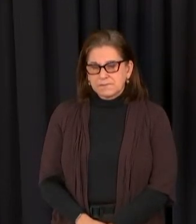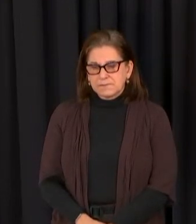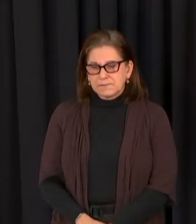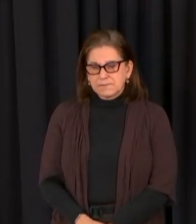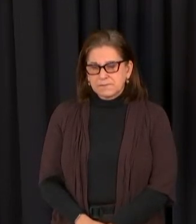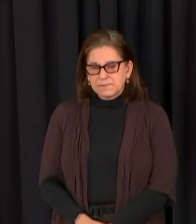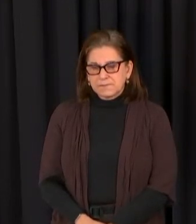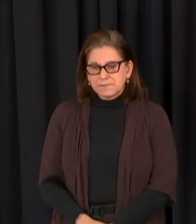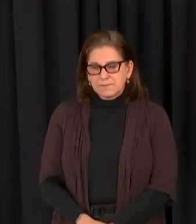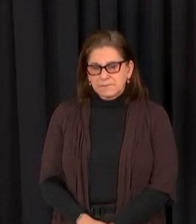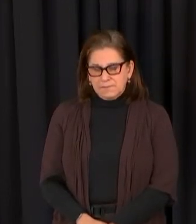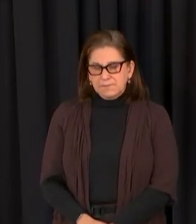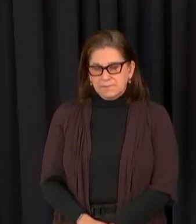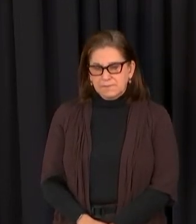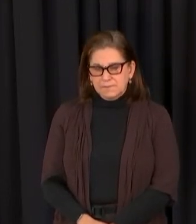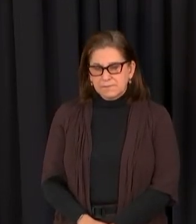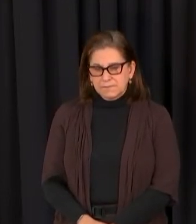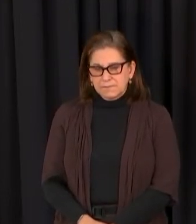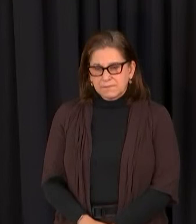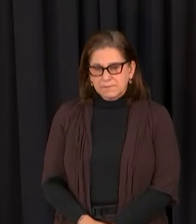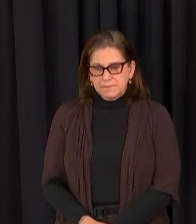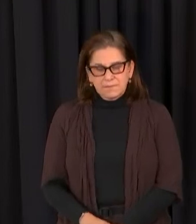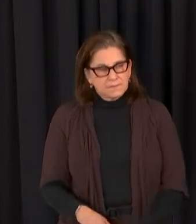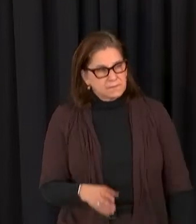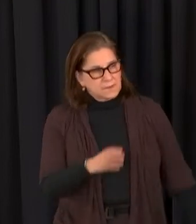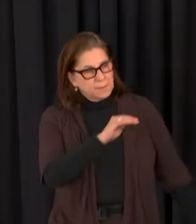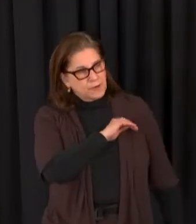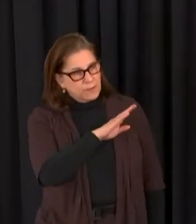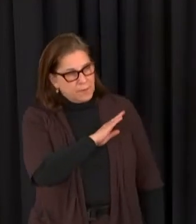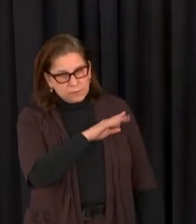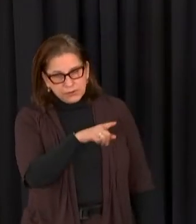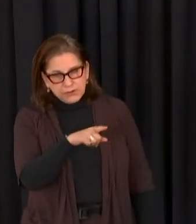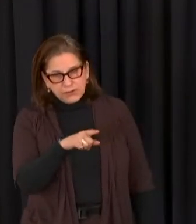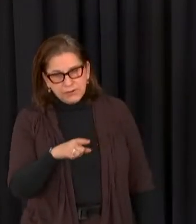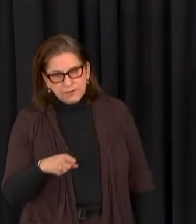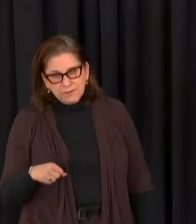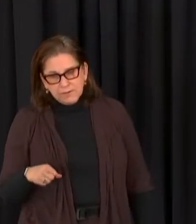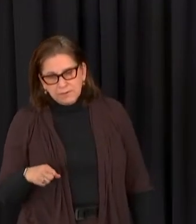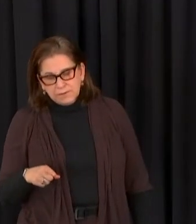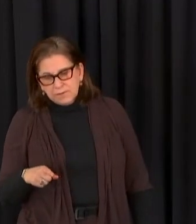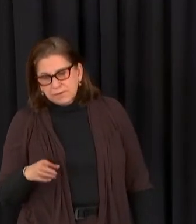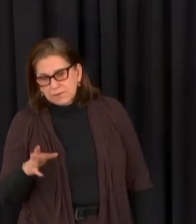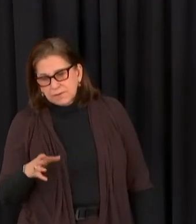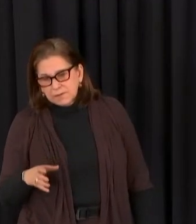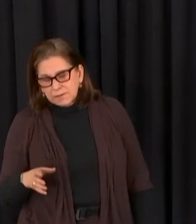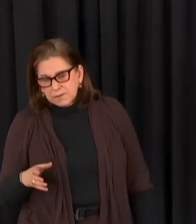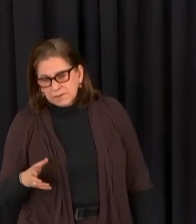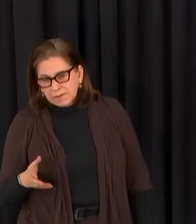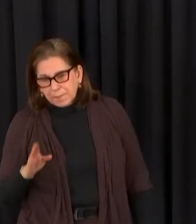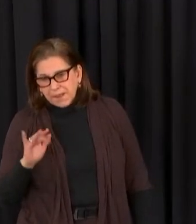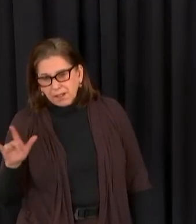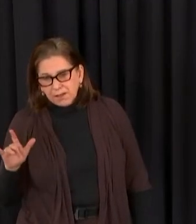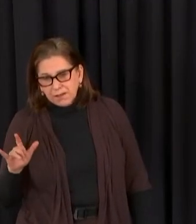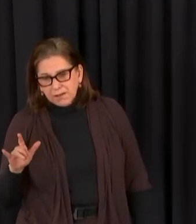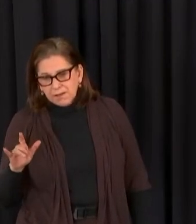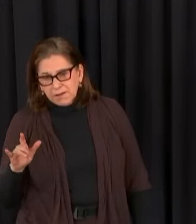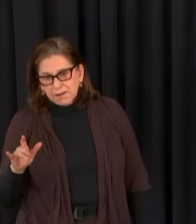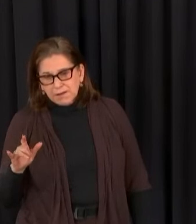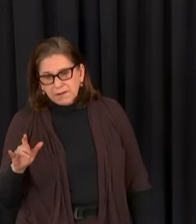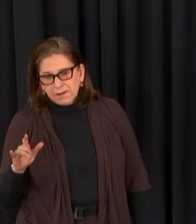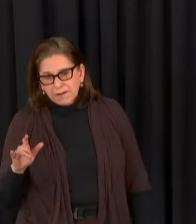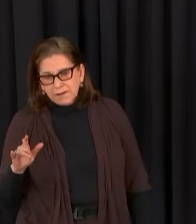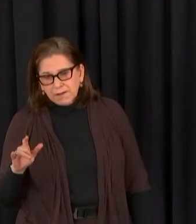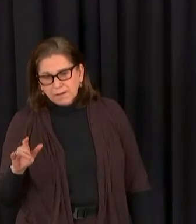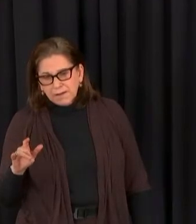off topic. Okay. There's a bill filed by Councilmember Christina Henderson on ranked choice